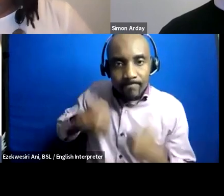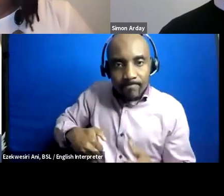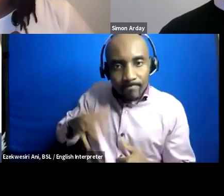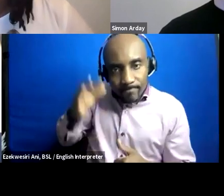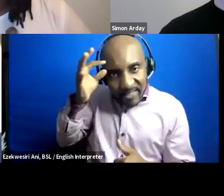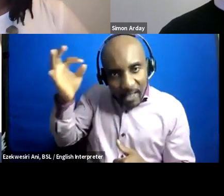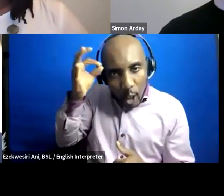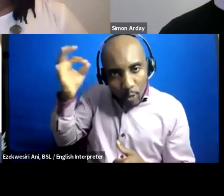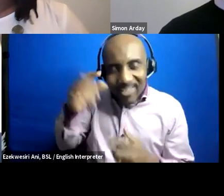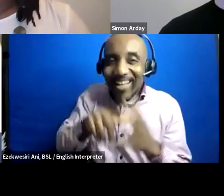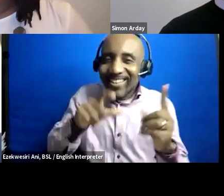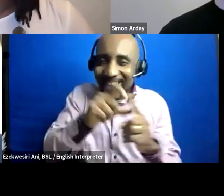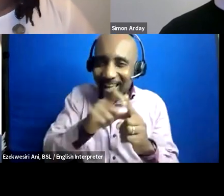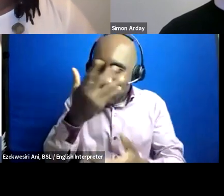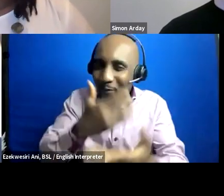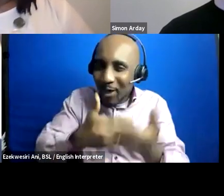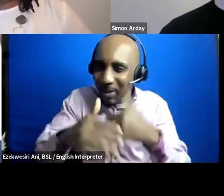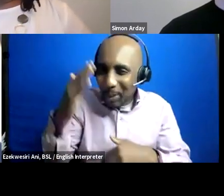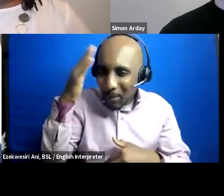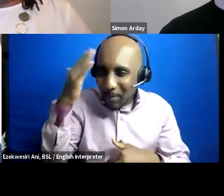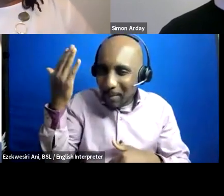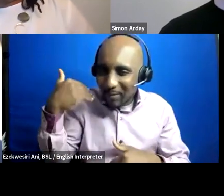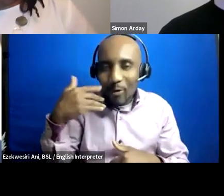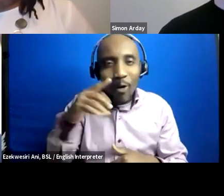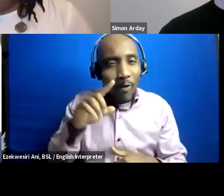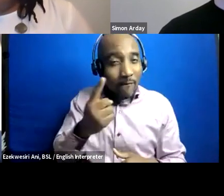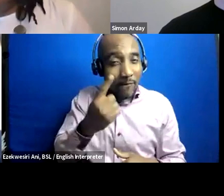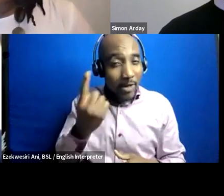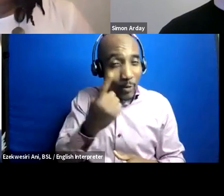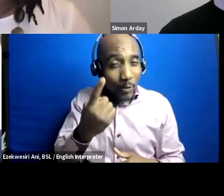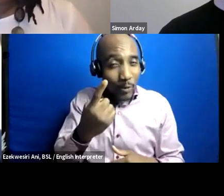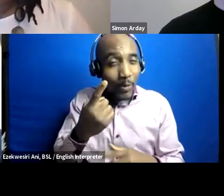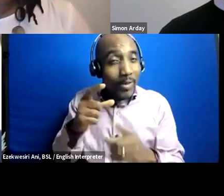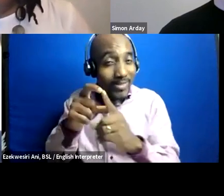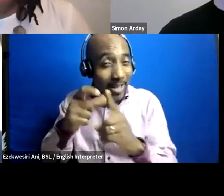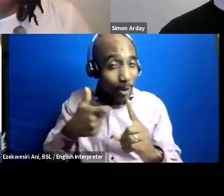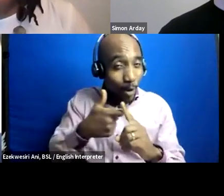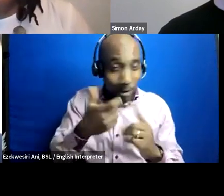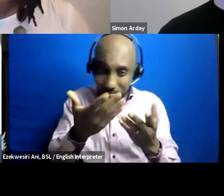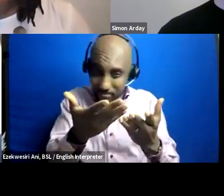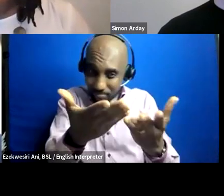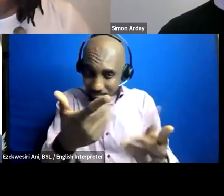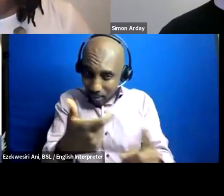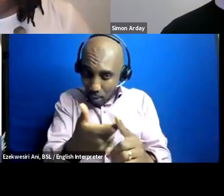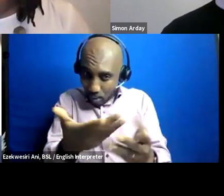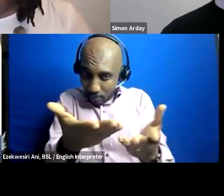go first, Kojo or David. Go ahead.